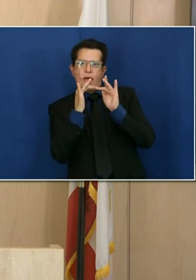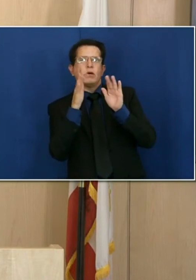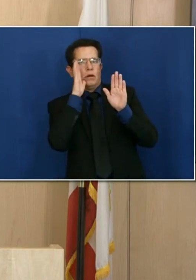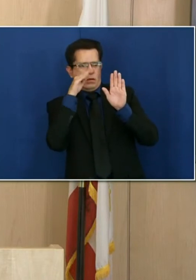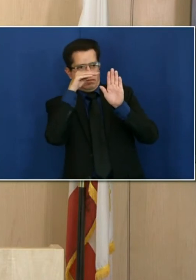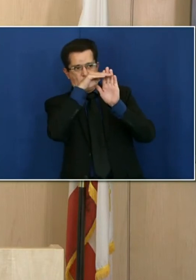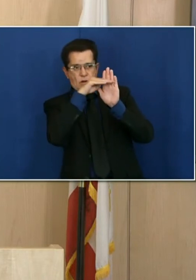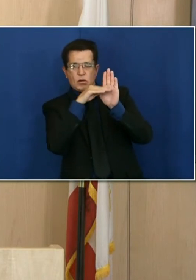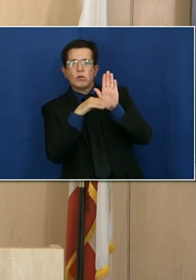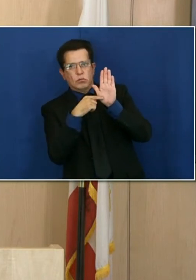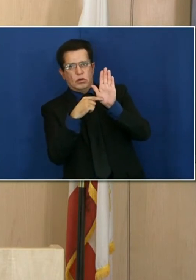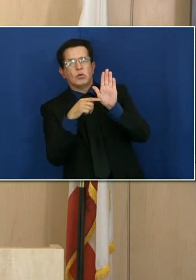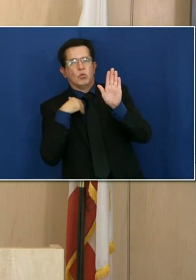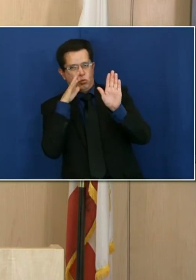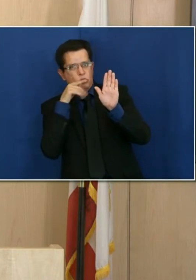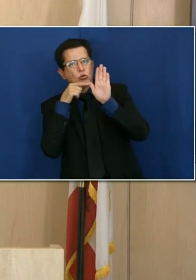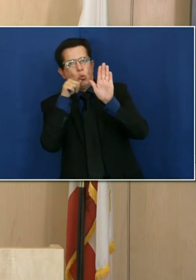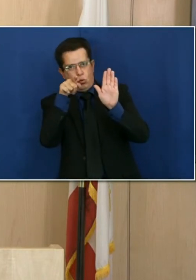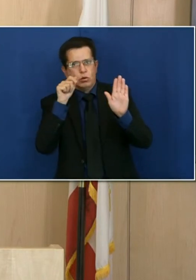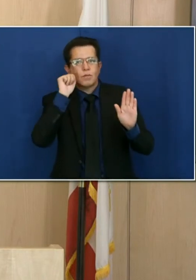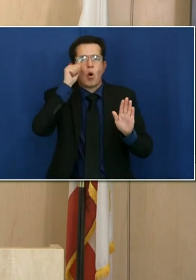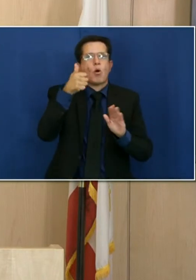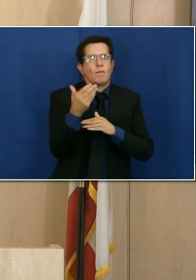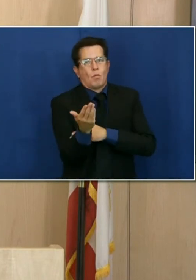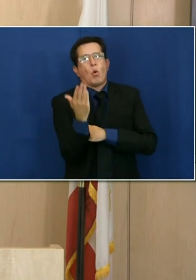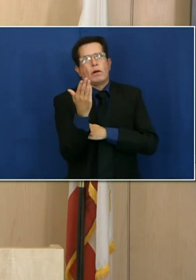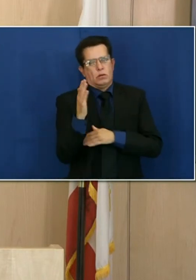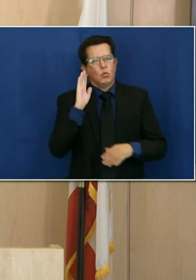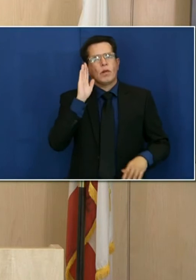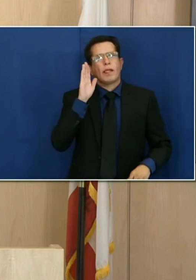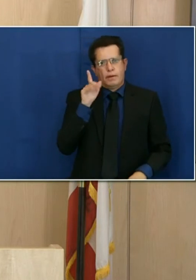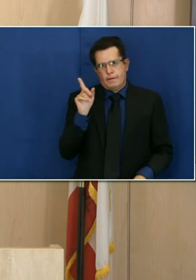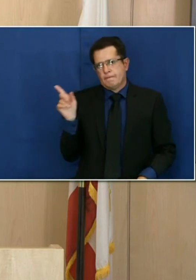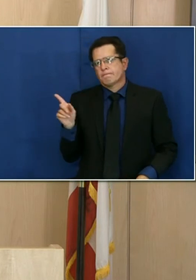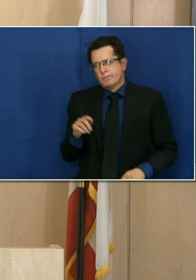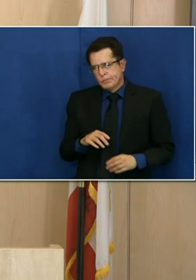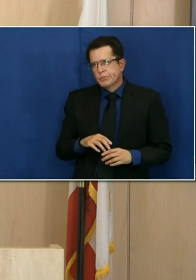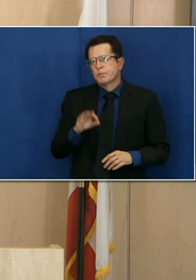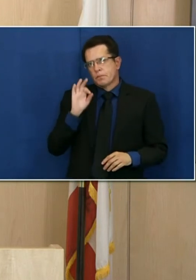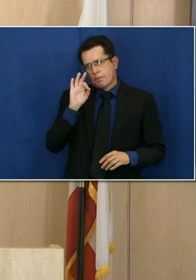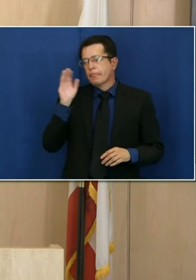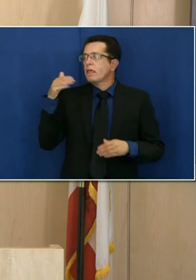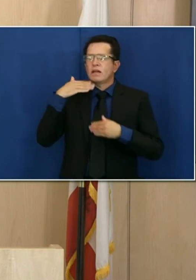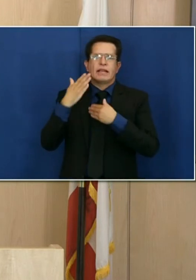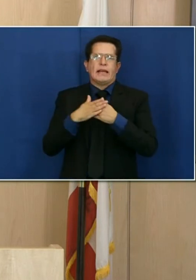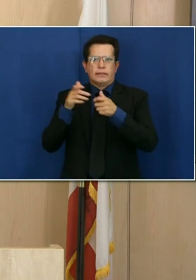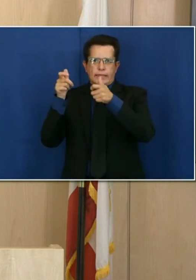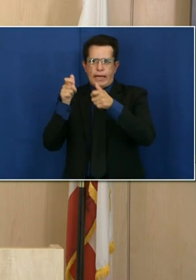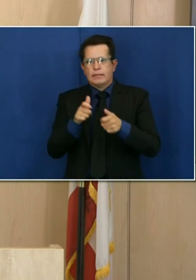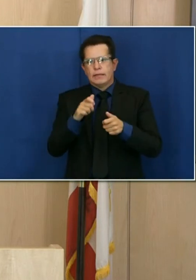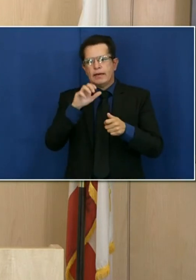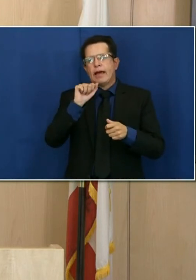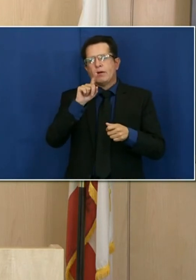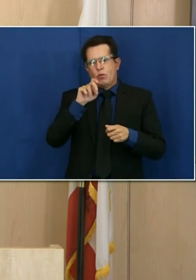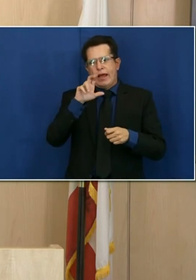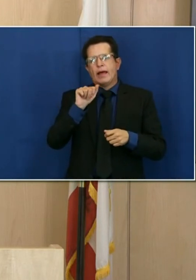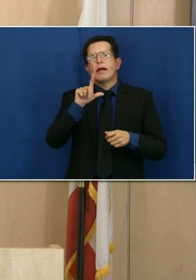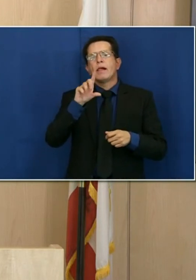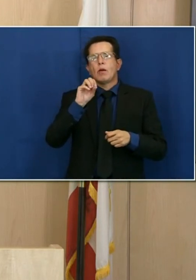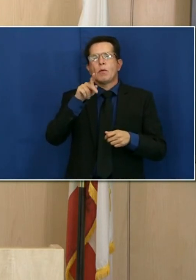violations were. So we'll be able to provide that information tomorrow morning. This next text question is from Andrea Lopez with the